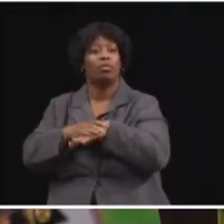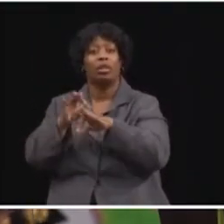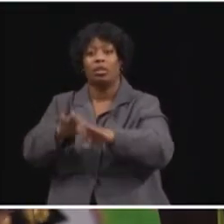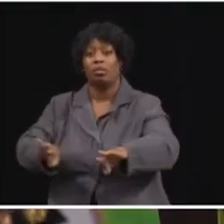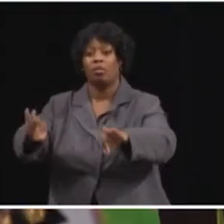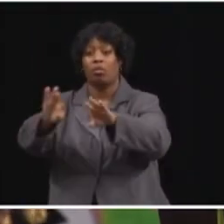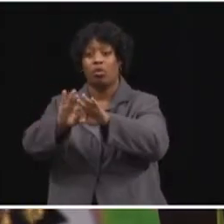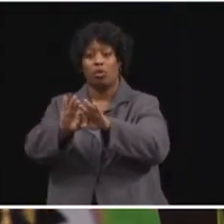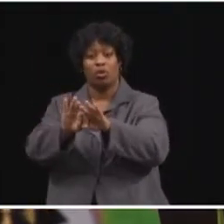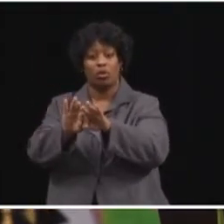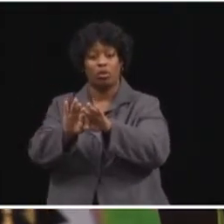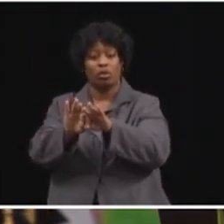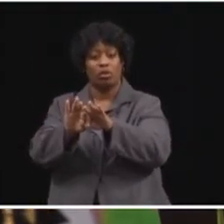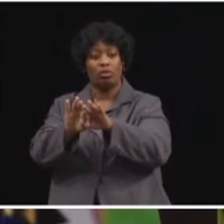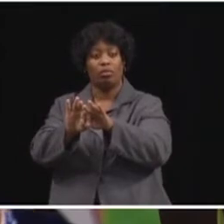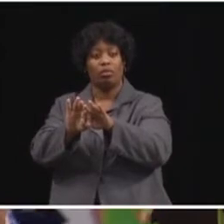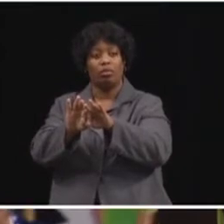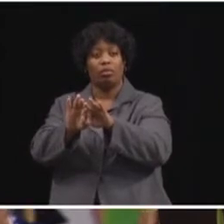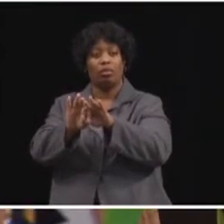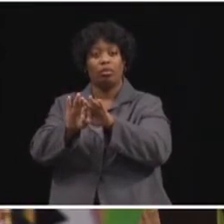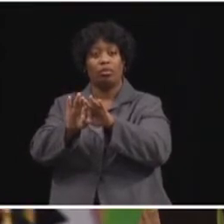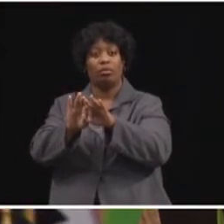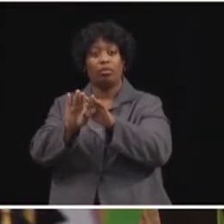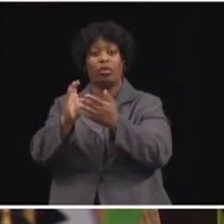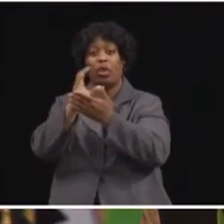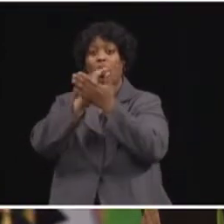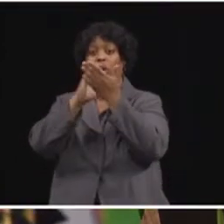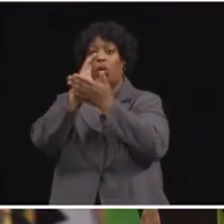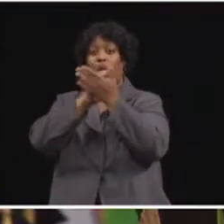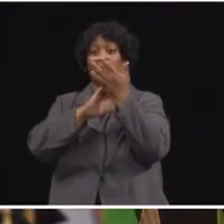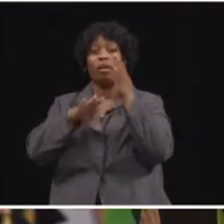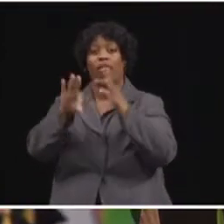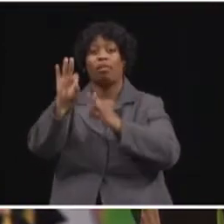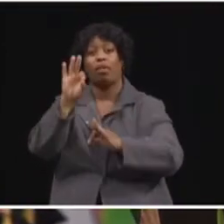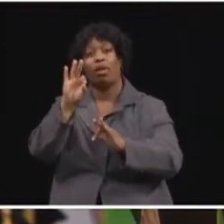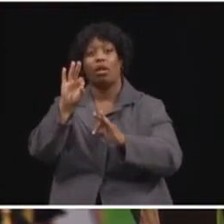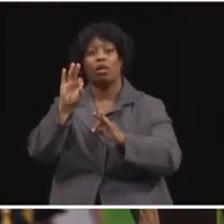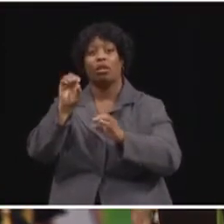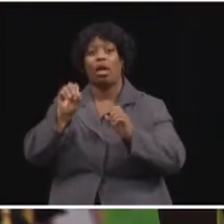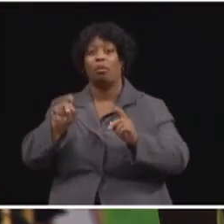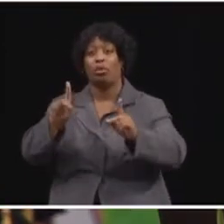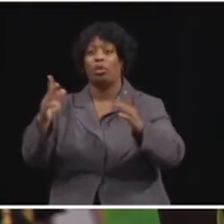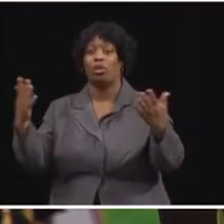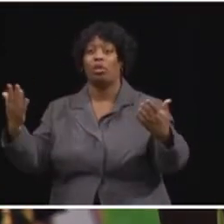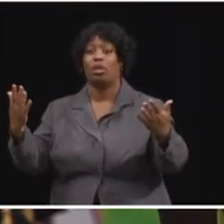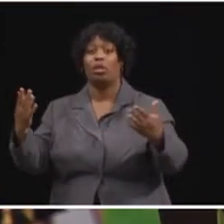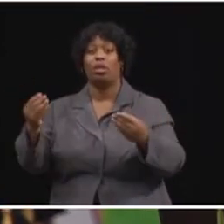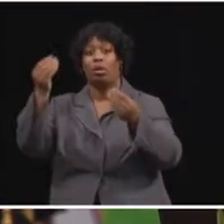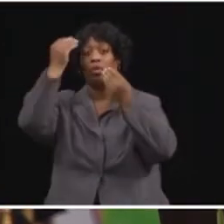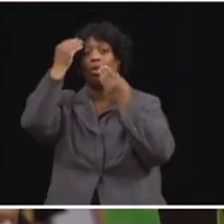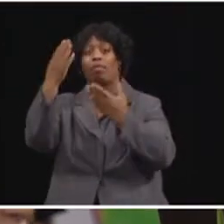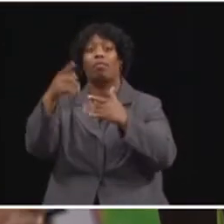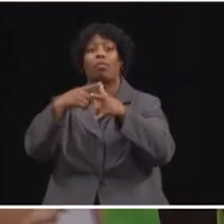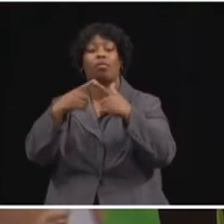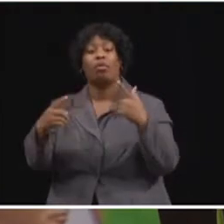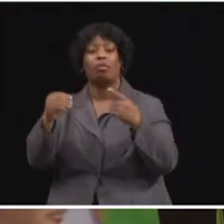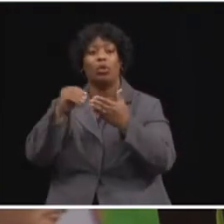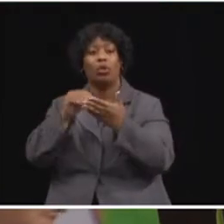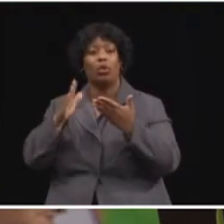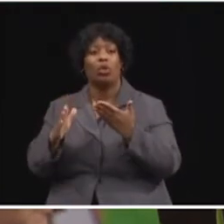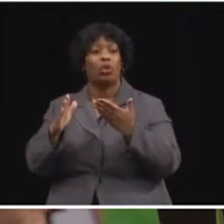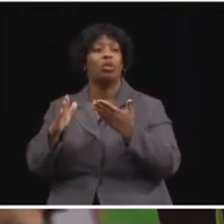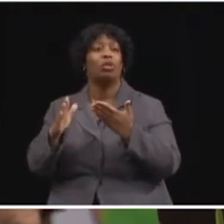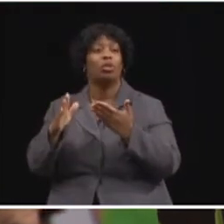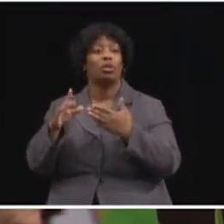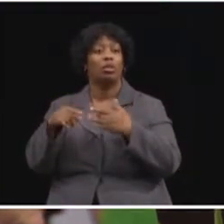to explore the opportunities in tech. But let me say this to the graduates. The term for this year, as